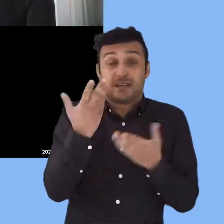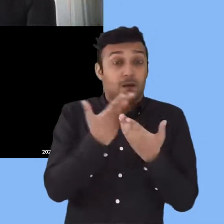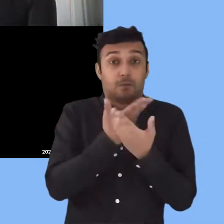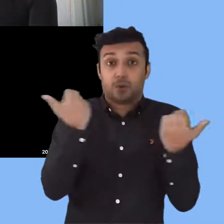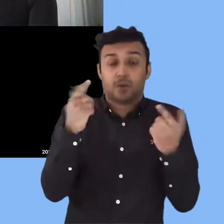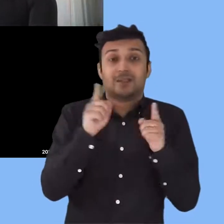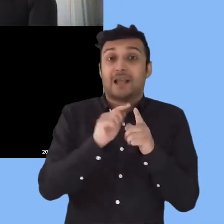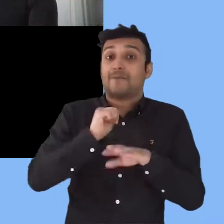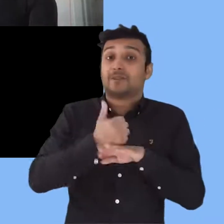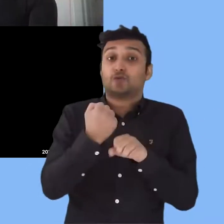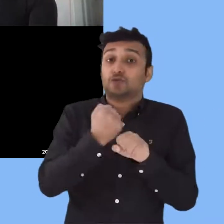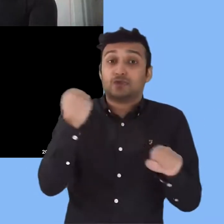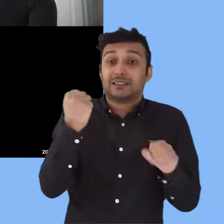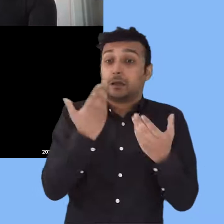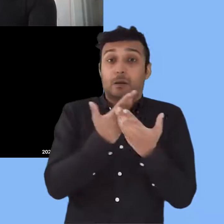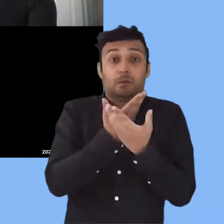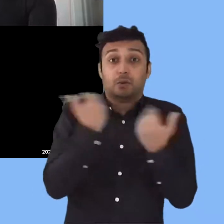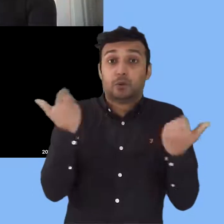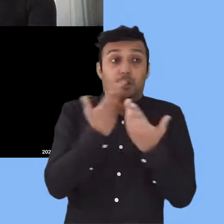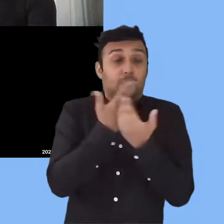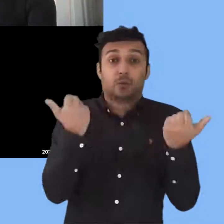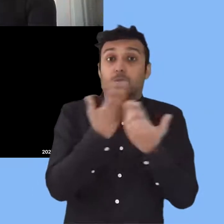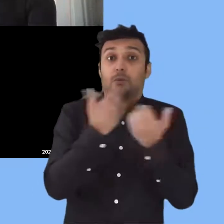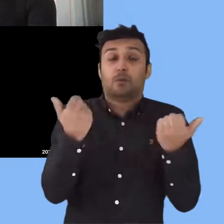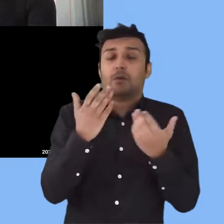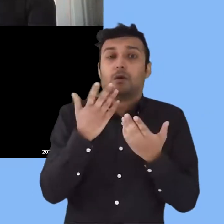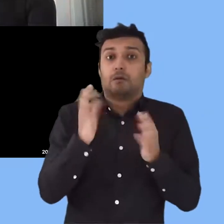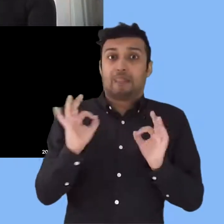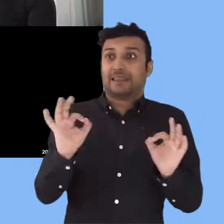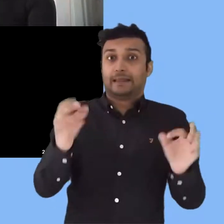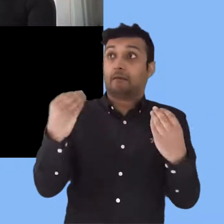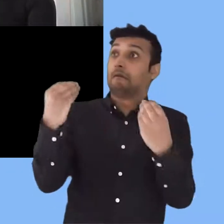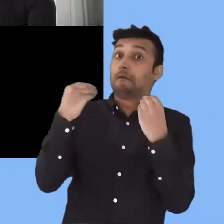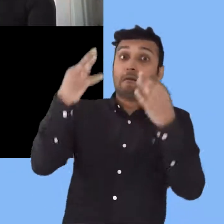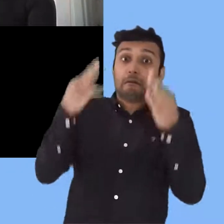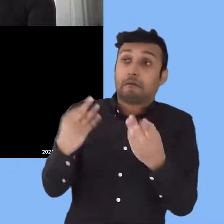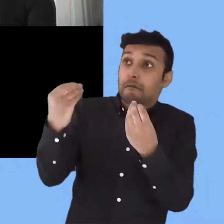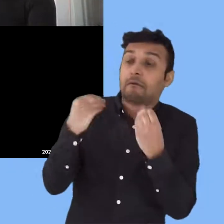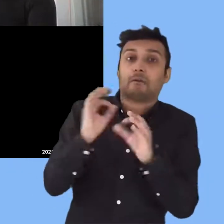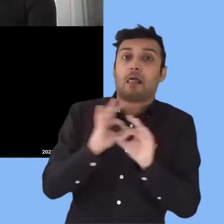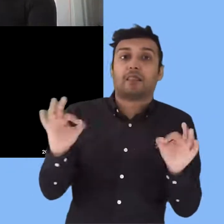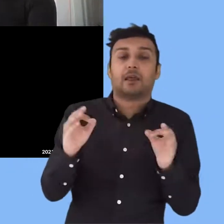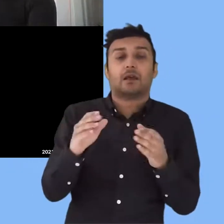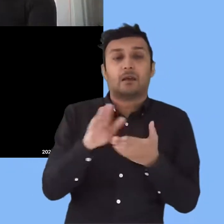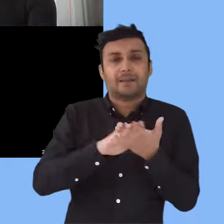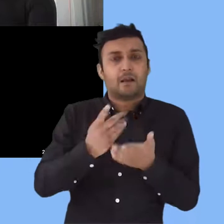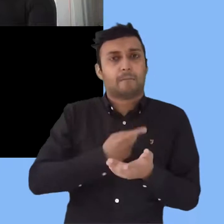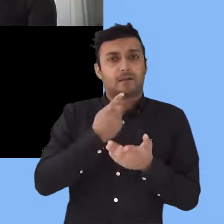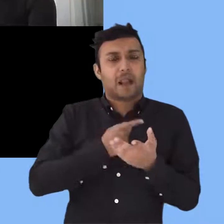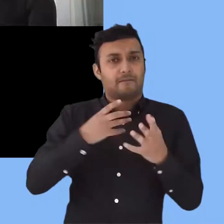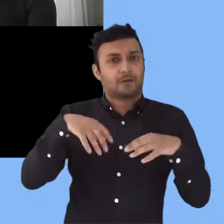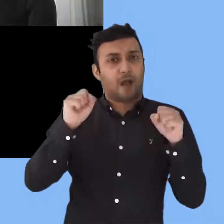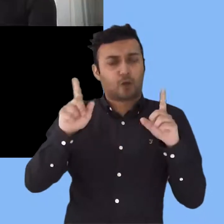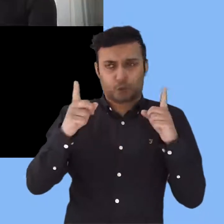degree. It wasn't really until I reflected on these ideas myself and think, okay, what's going on here? Why aren't we having these conversations? I began